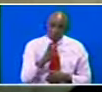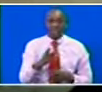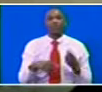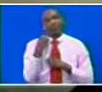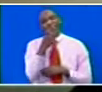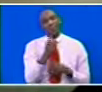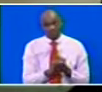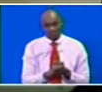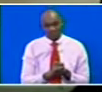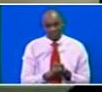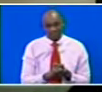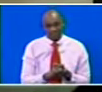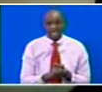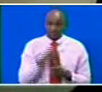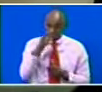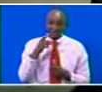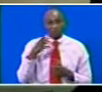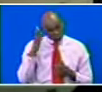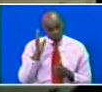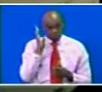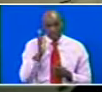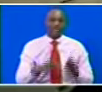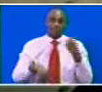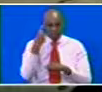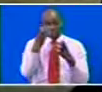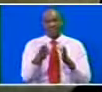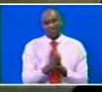literally box his closest opponent, that is